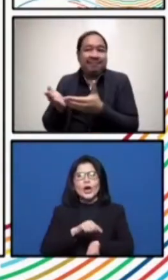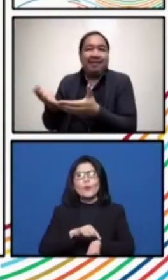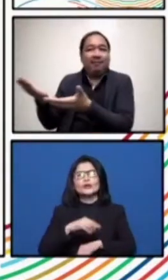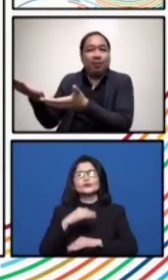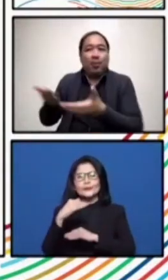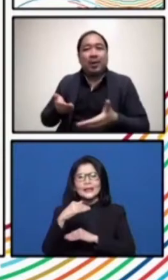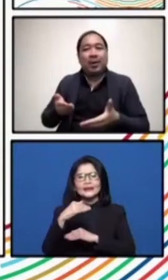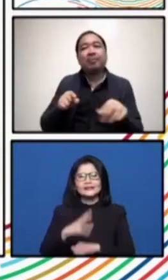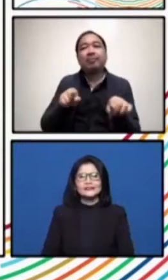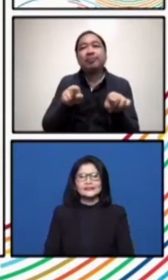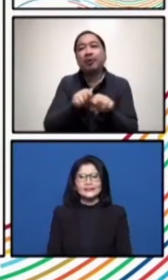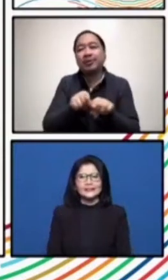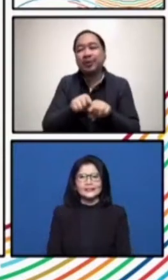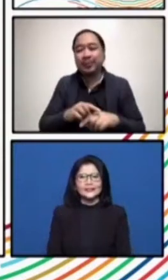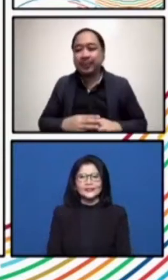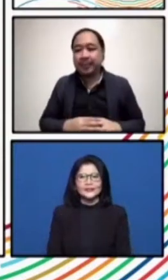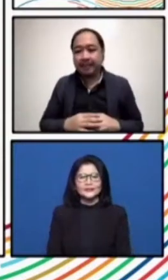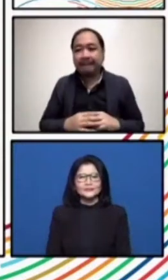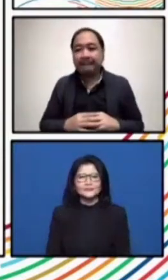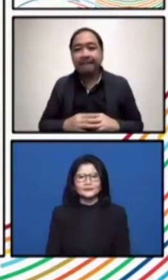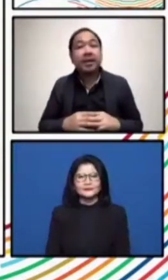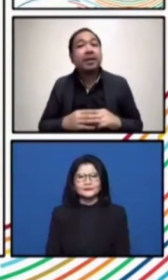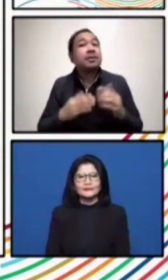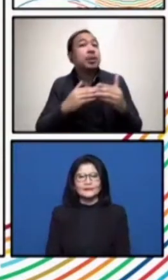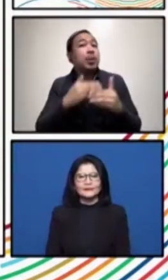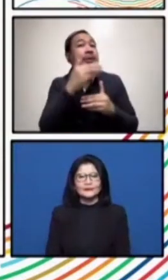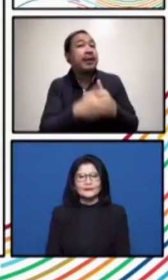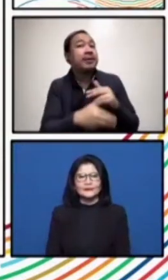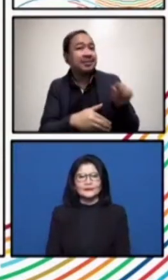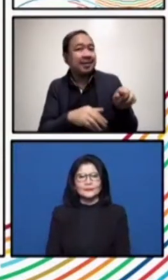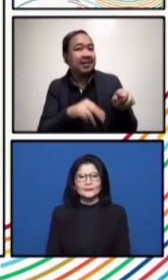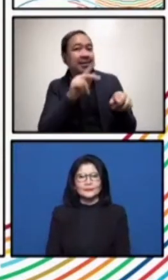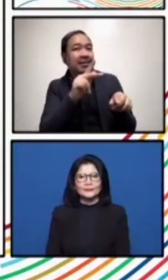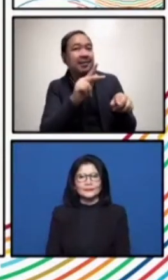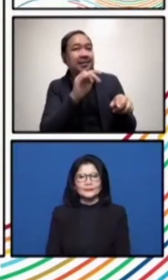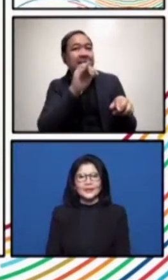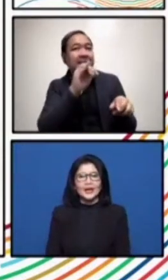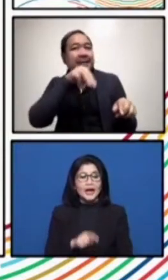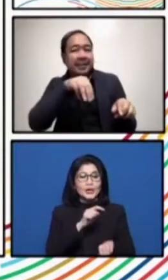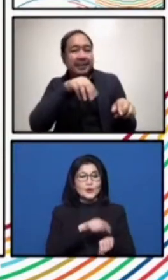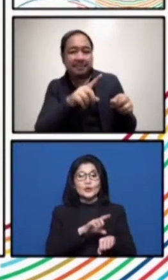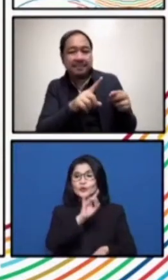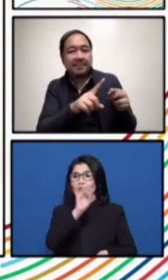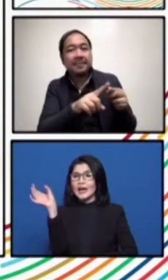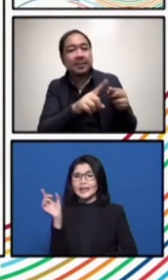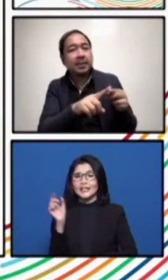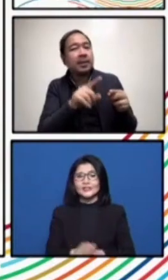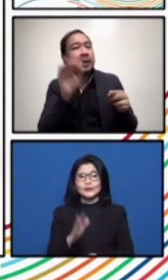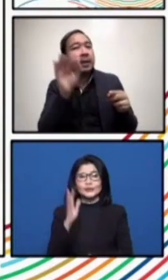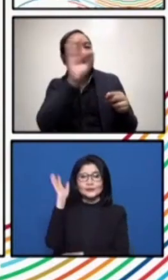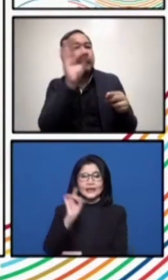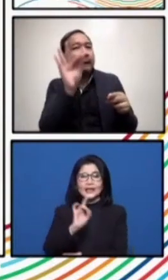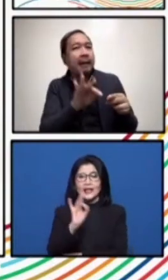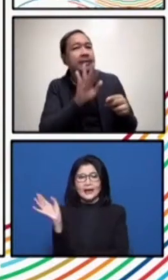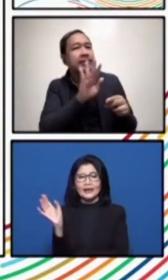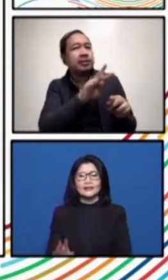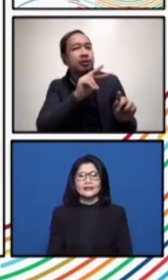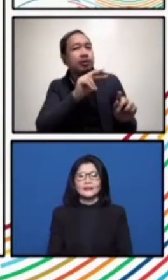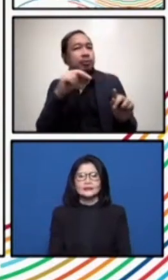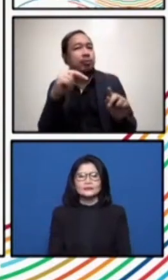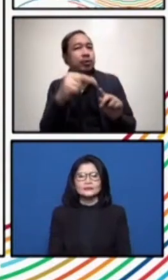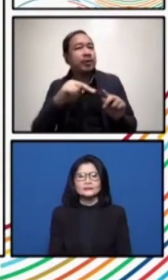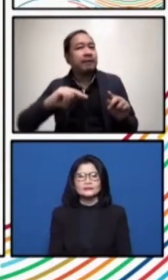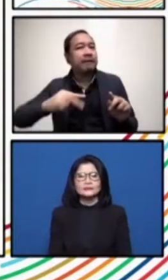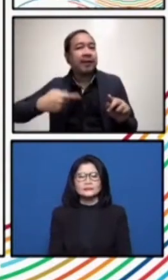points as well and now to come back to Mission Kim uh and to uh to ask you from your point of view as the